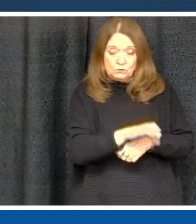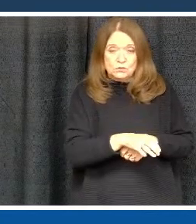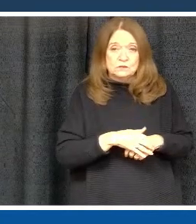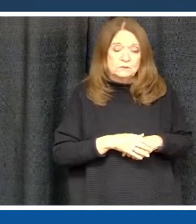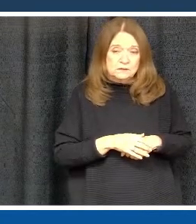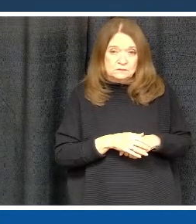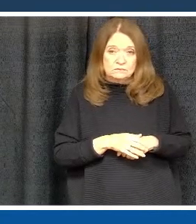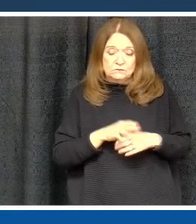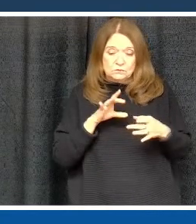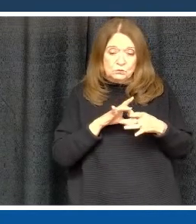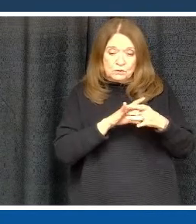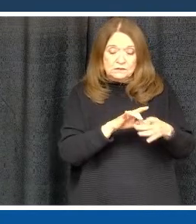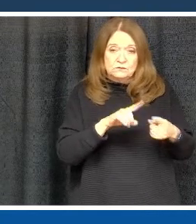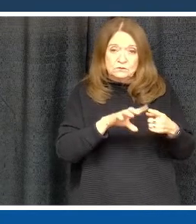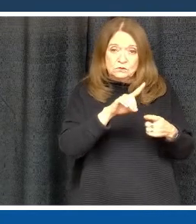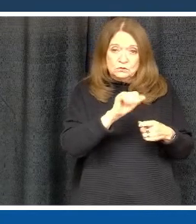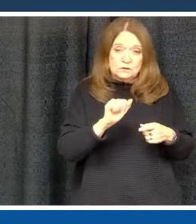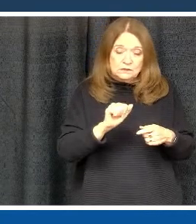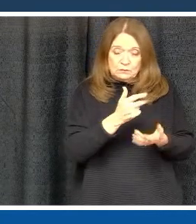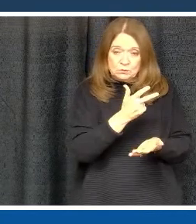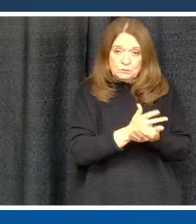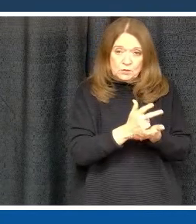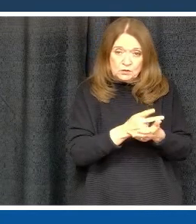to disabled parking.